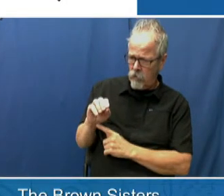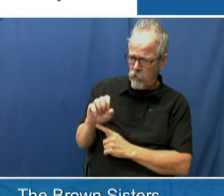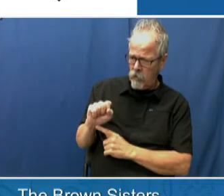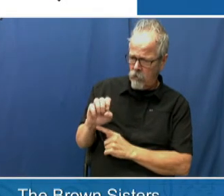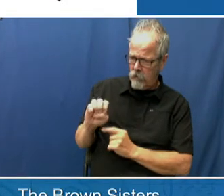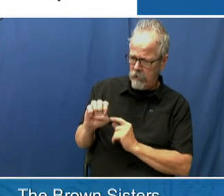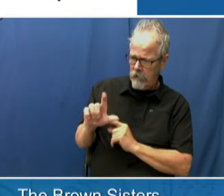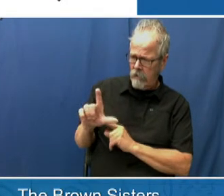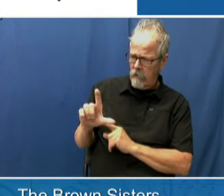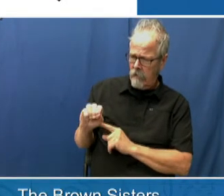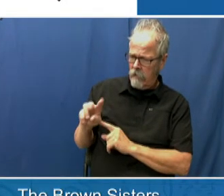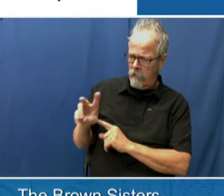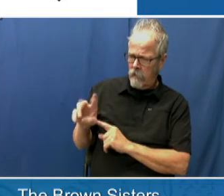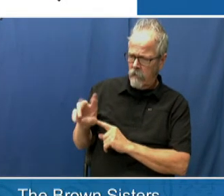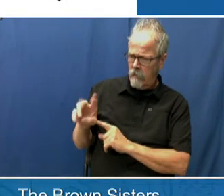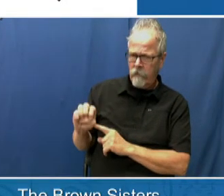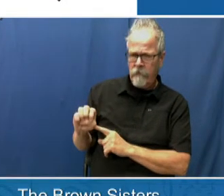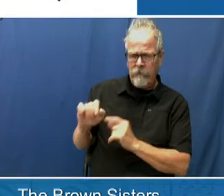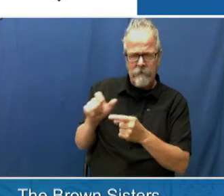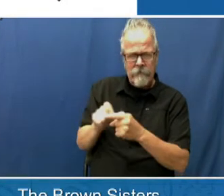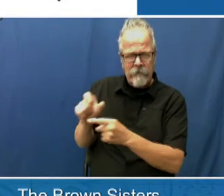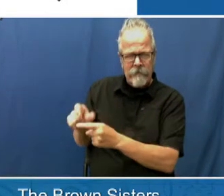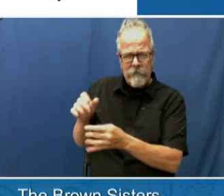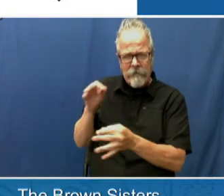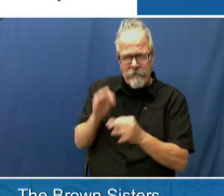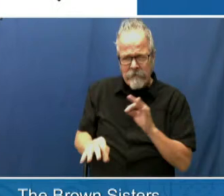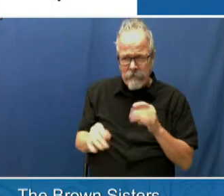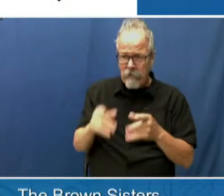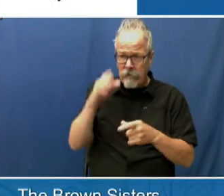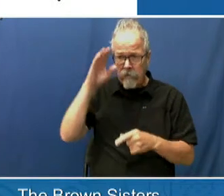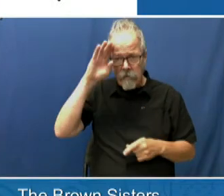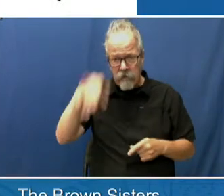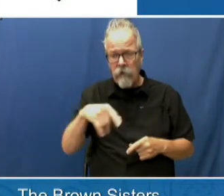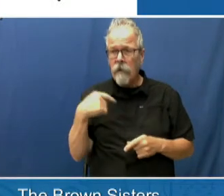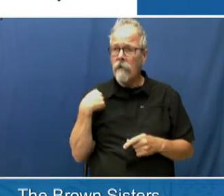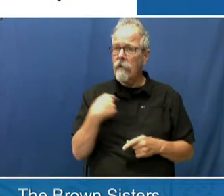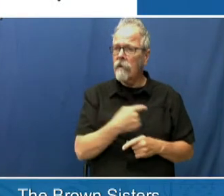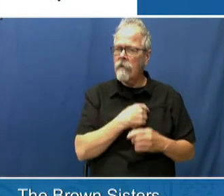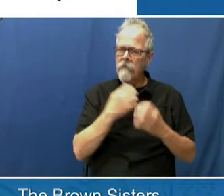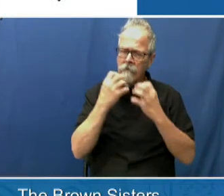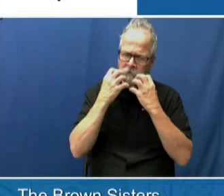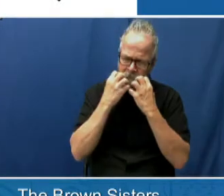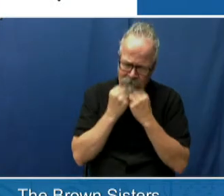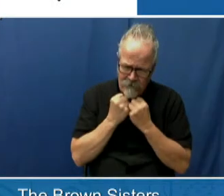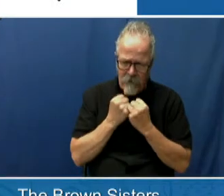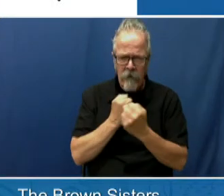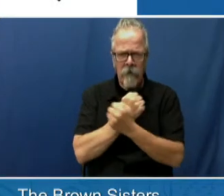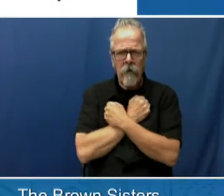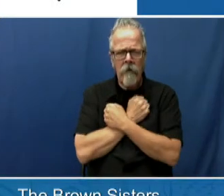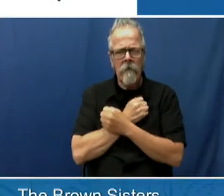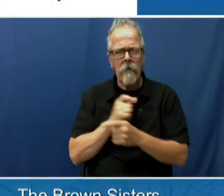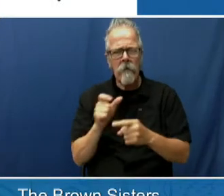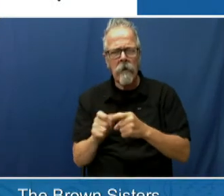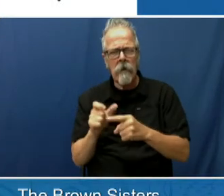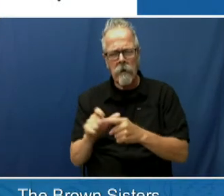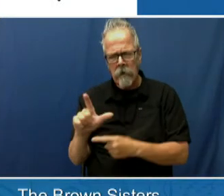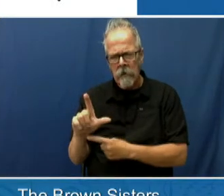that Portland embraces and celebrates love in so many different ways. For example,